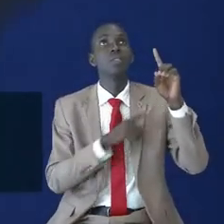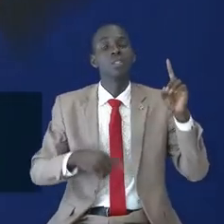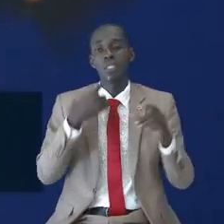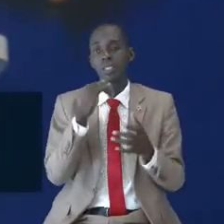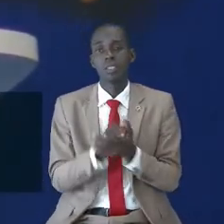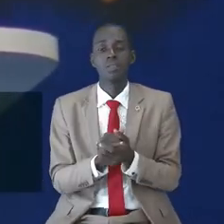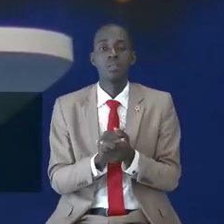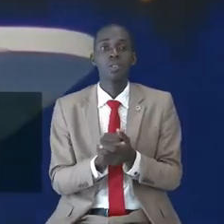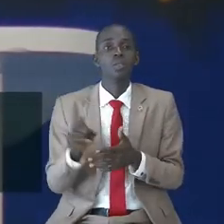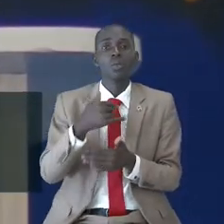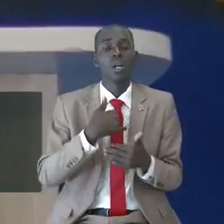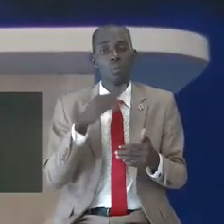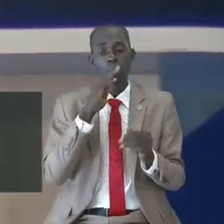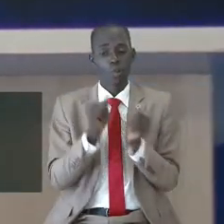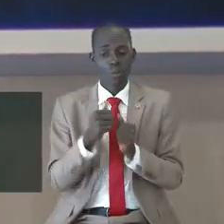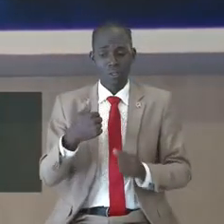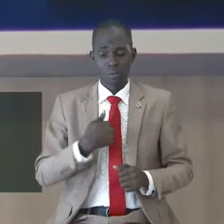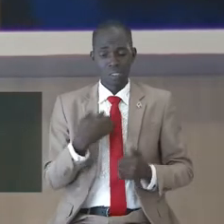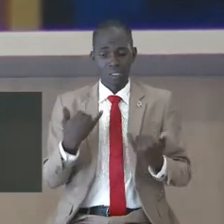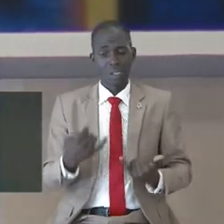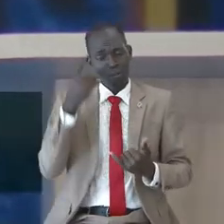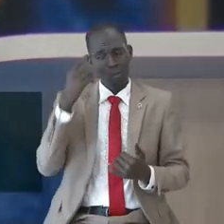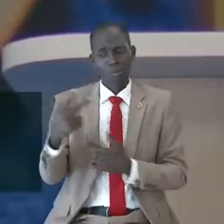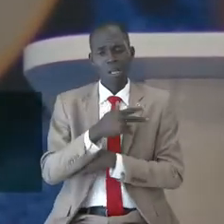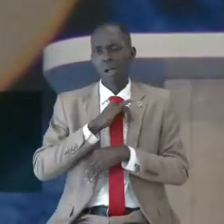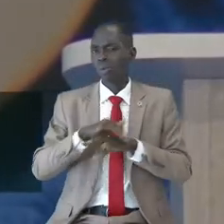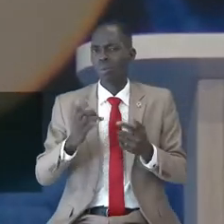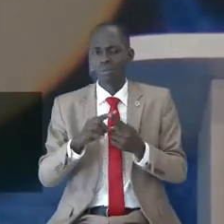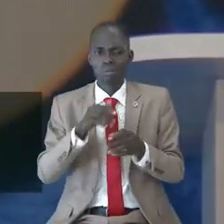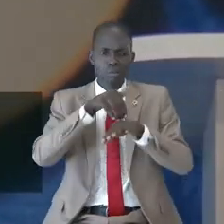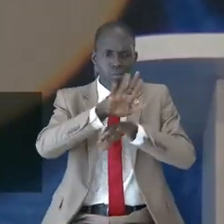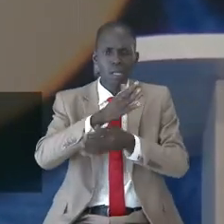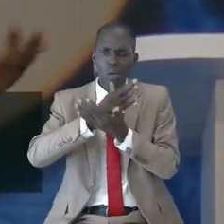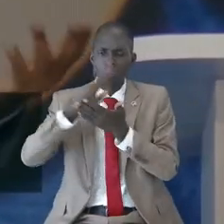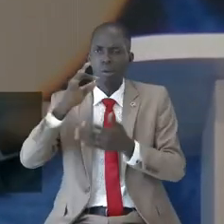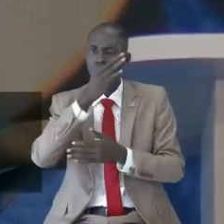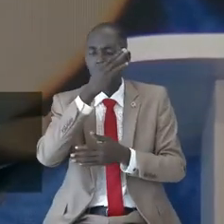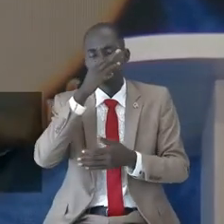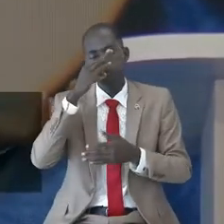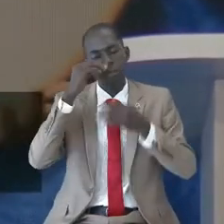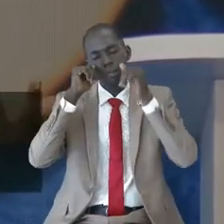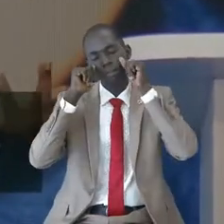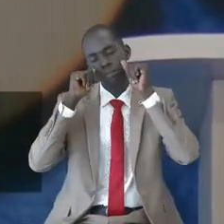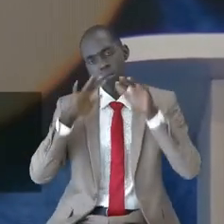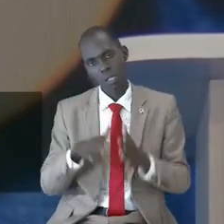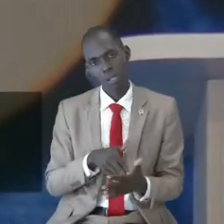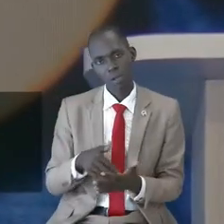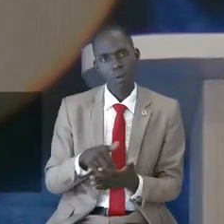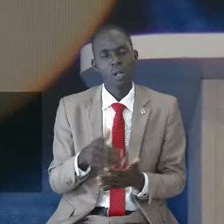me now for 3 days. I don't want to send them away fasting and fainting. And then they